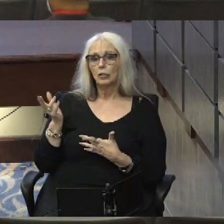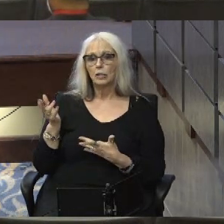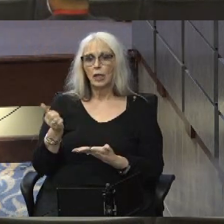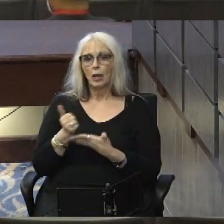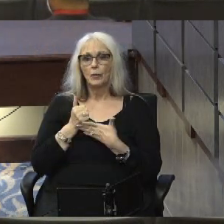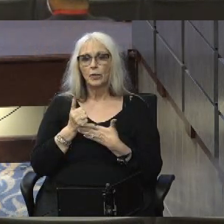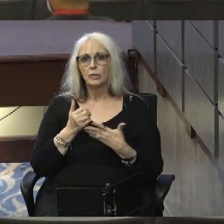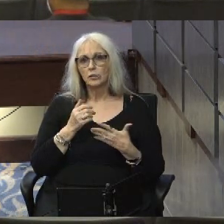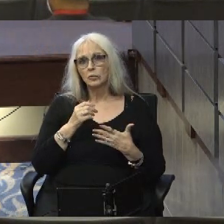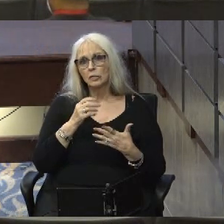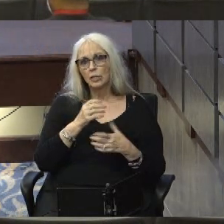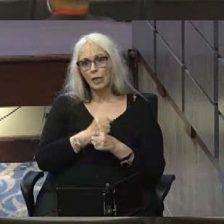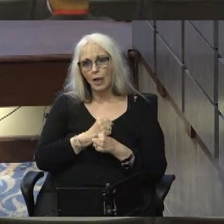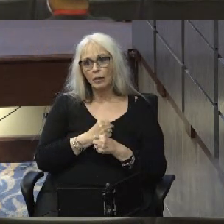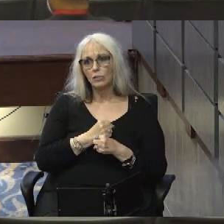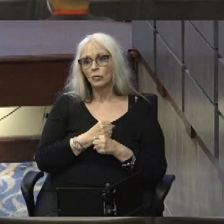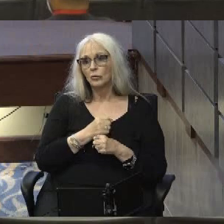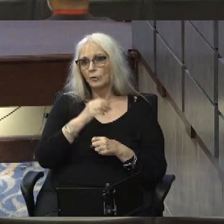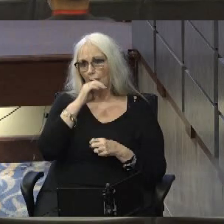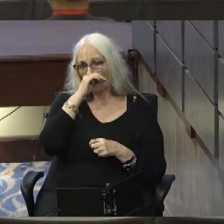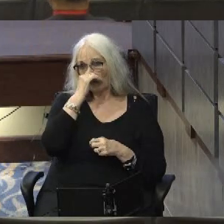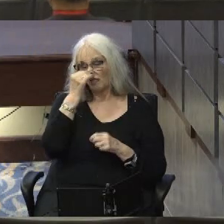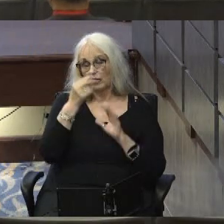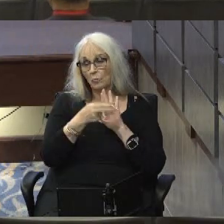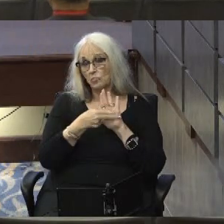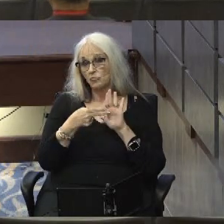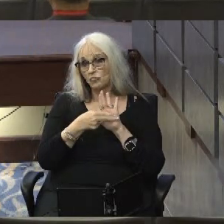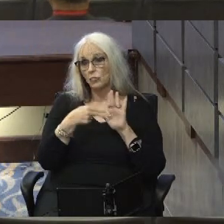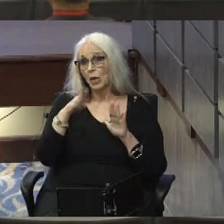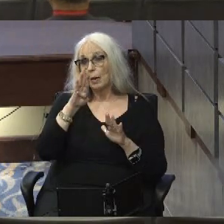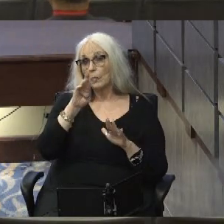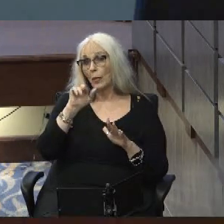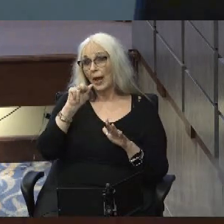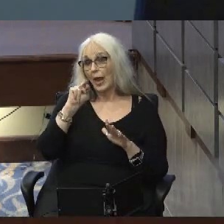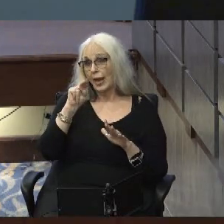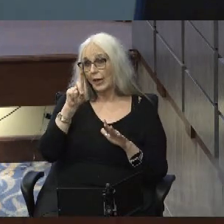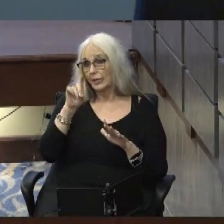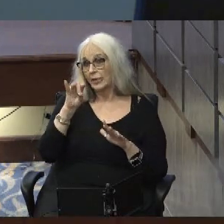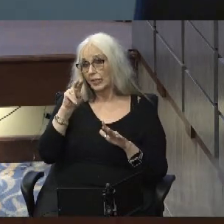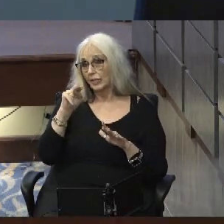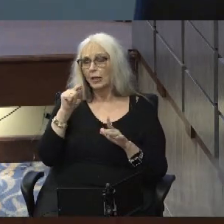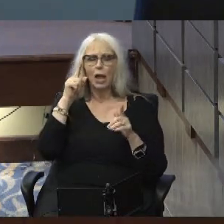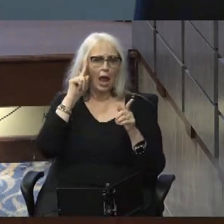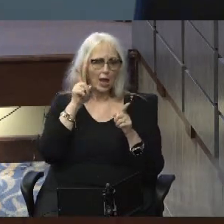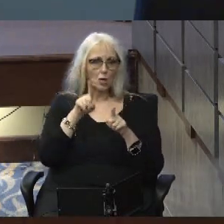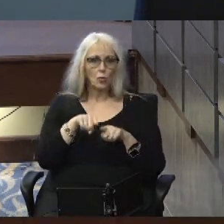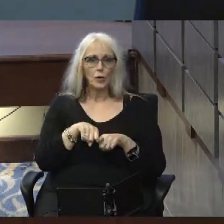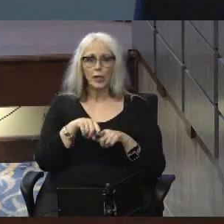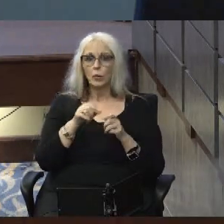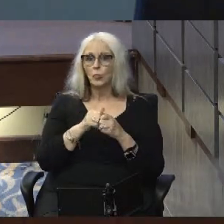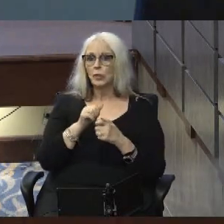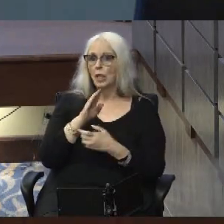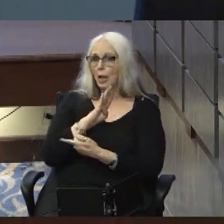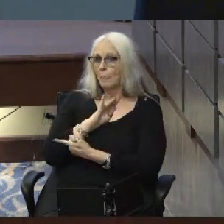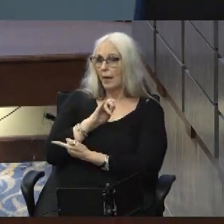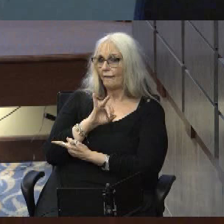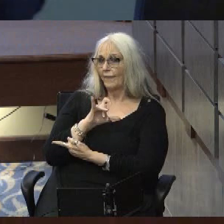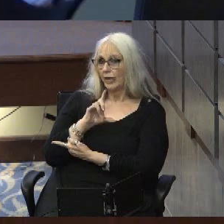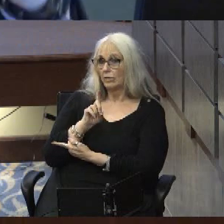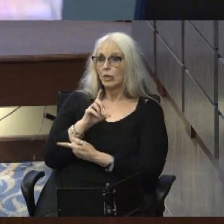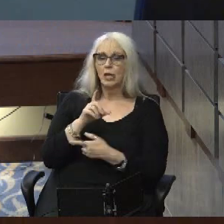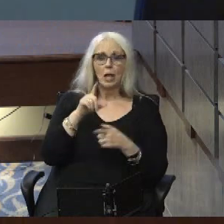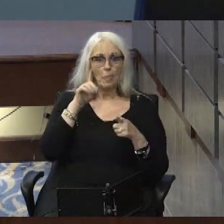formation to what we're talking about on branding, which agree with, again, Councilmember Bearfield, how important this is.